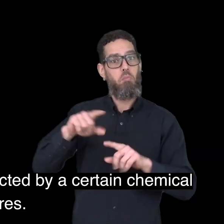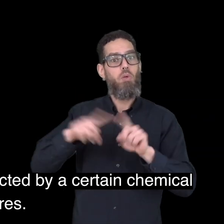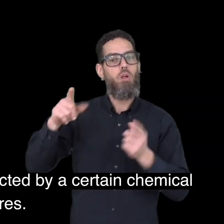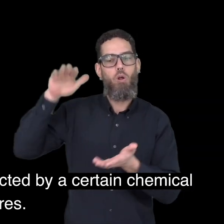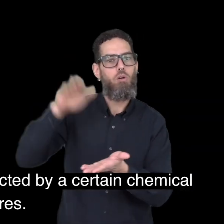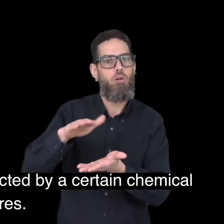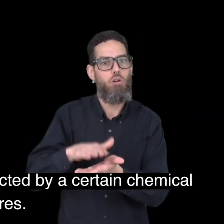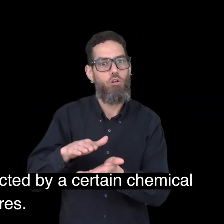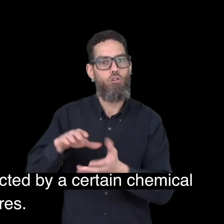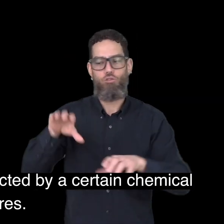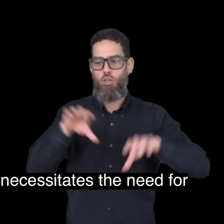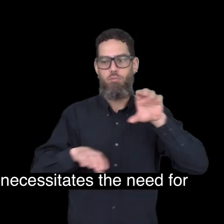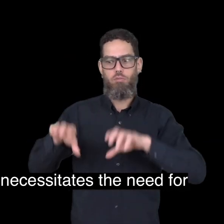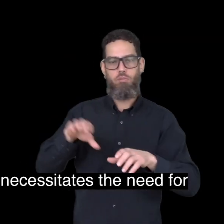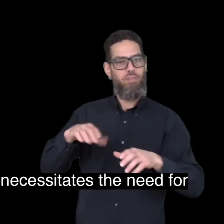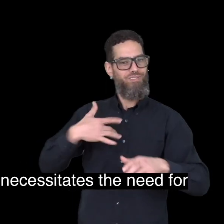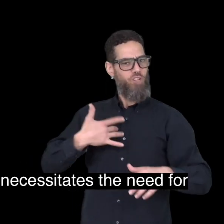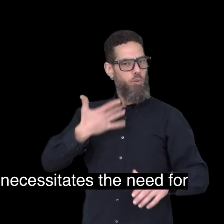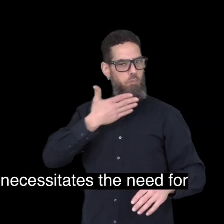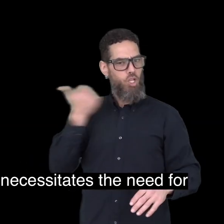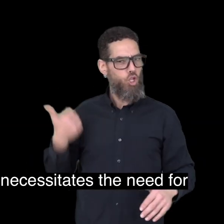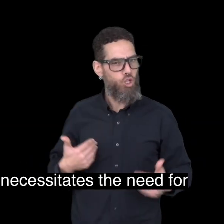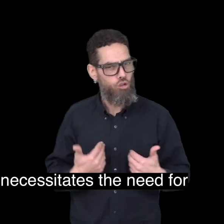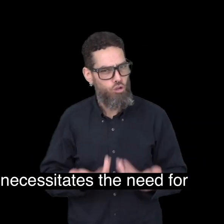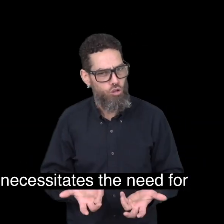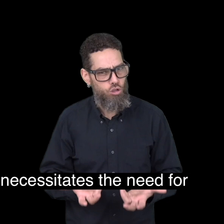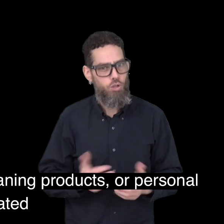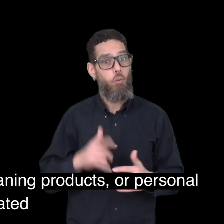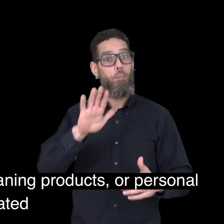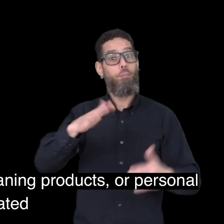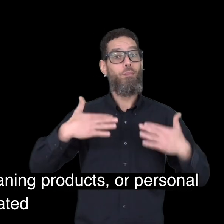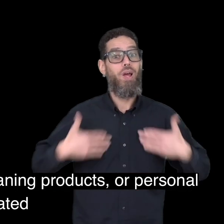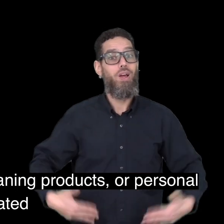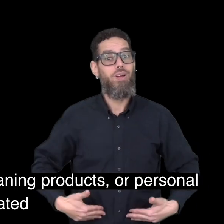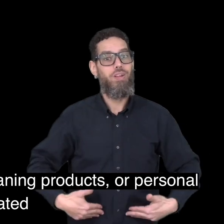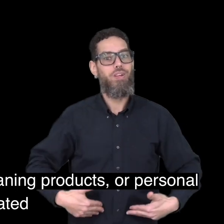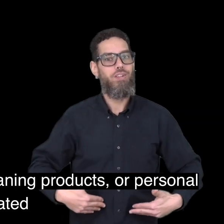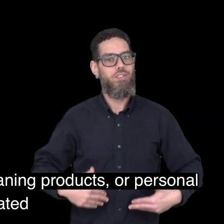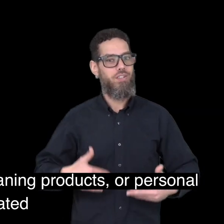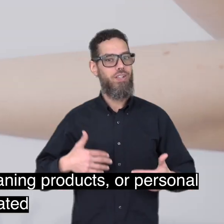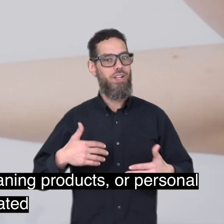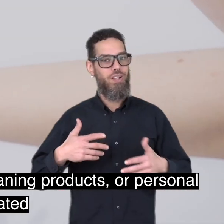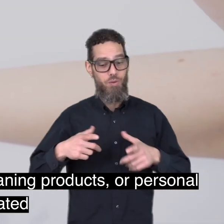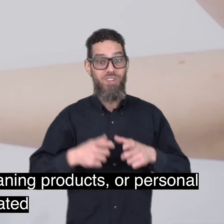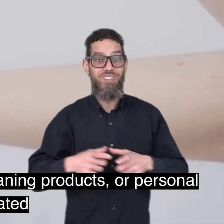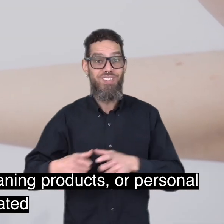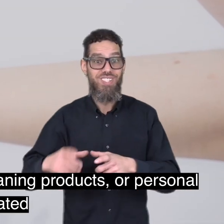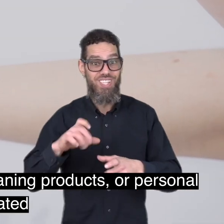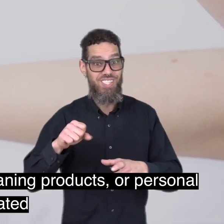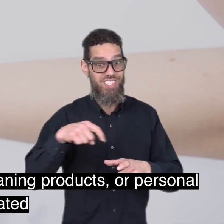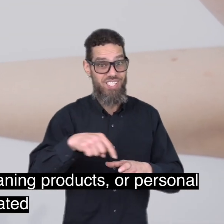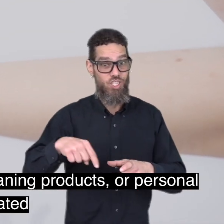interconnected patterns cause a chain reaction that necessitates the need for healthy least toxic spaces. If common